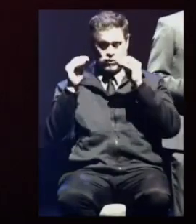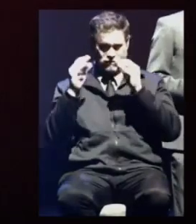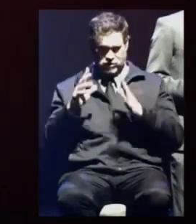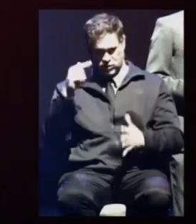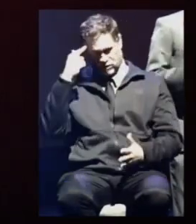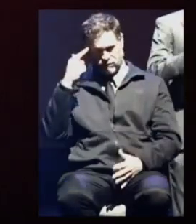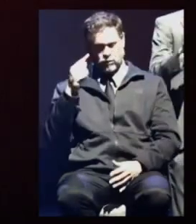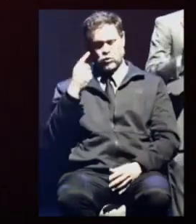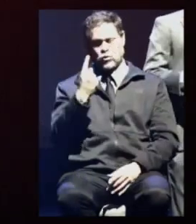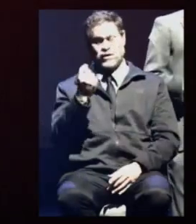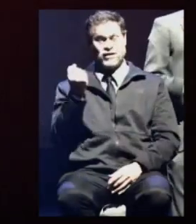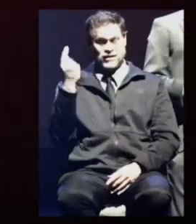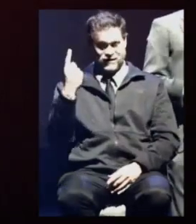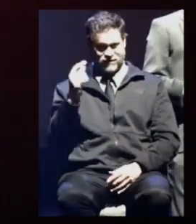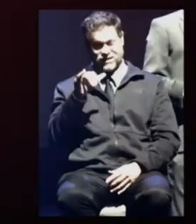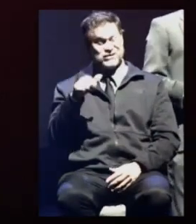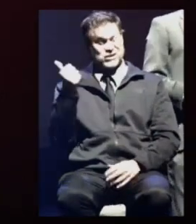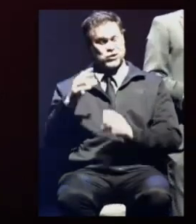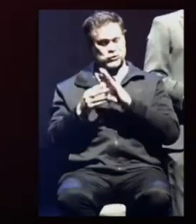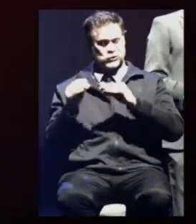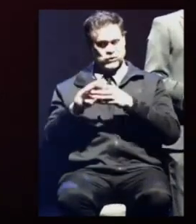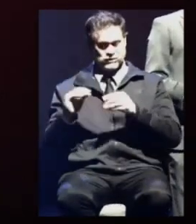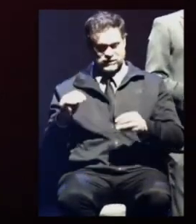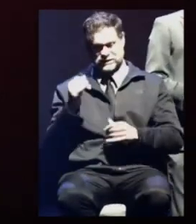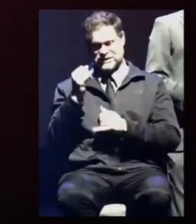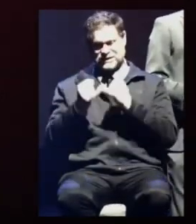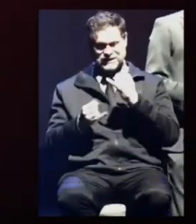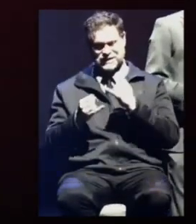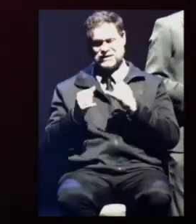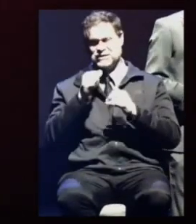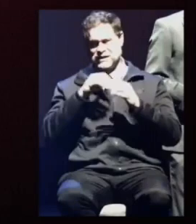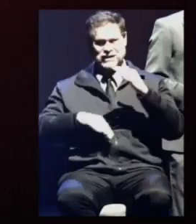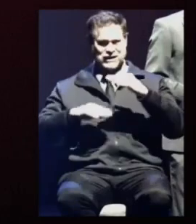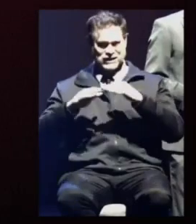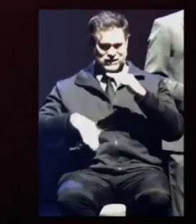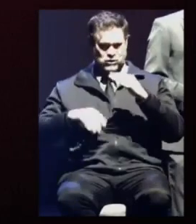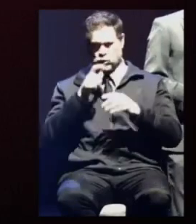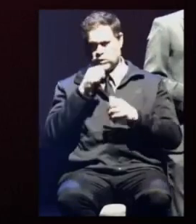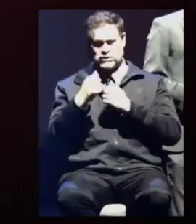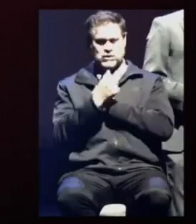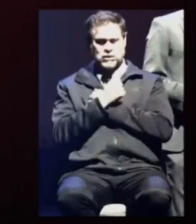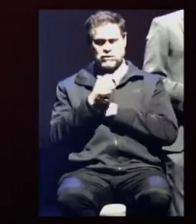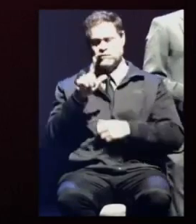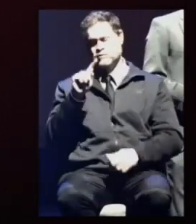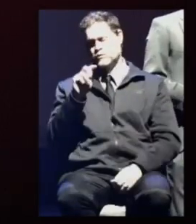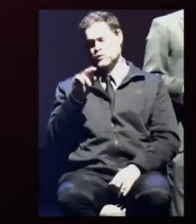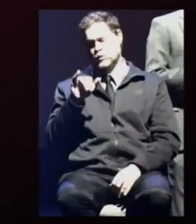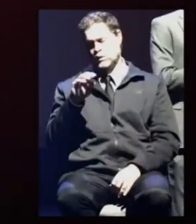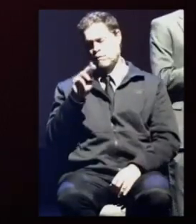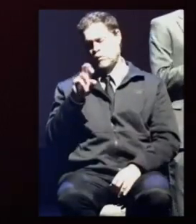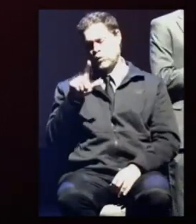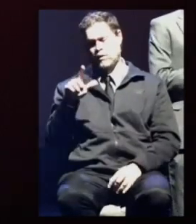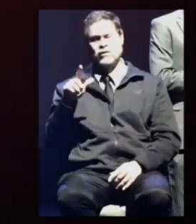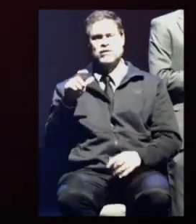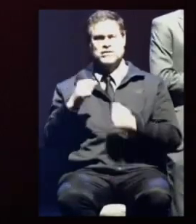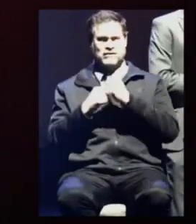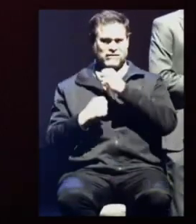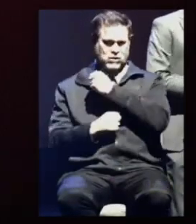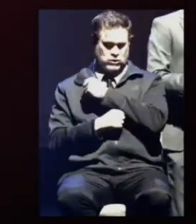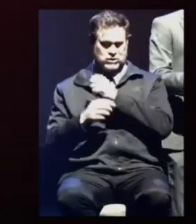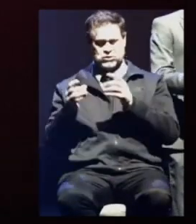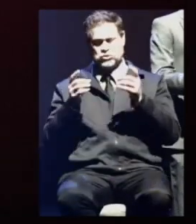Government 111, but that's another story. And last but not least, who doesn't love Tony Mueller? He is the